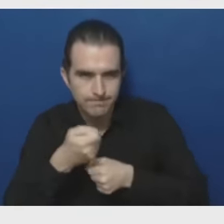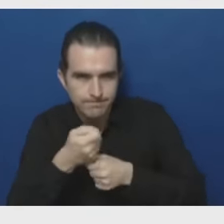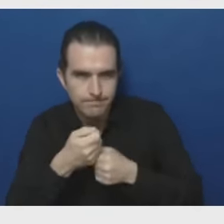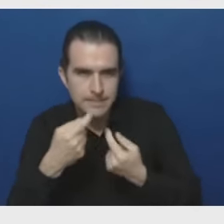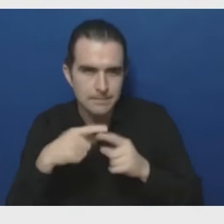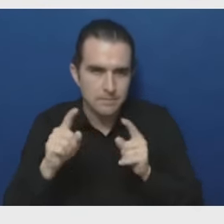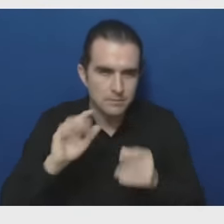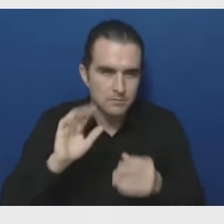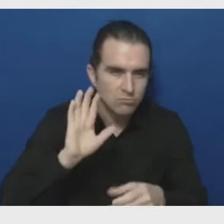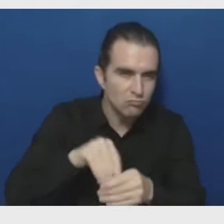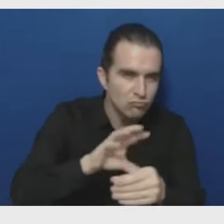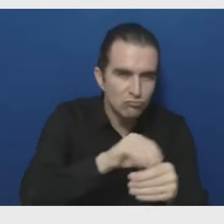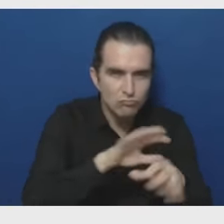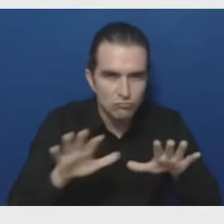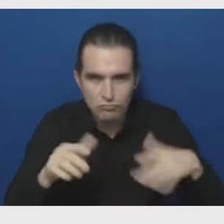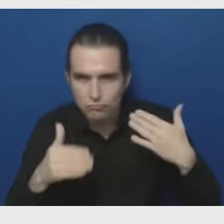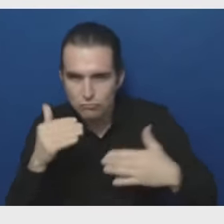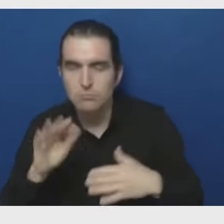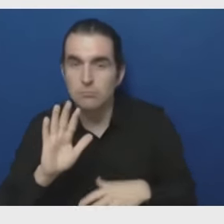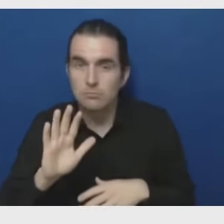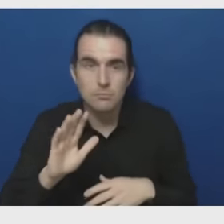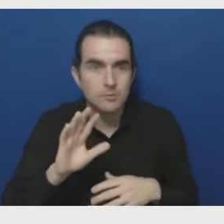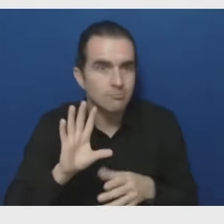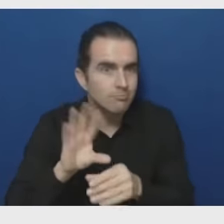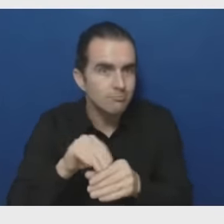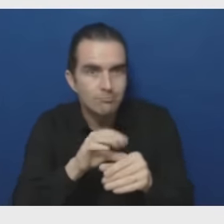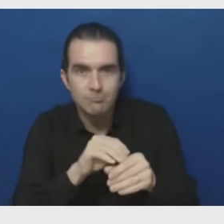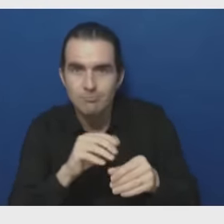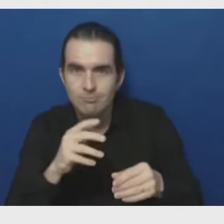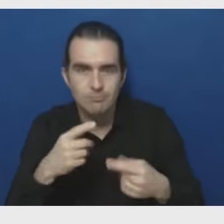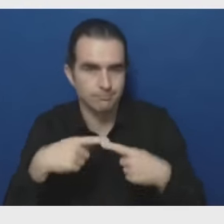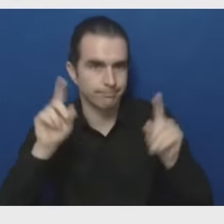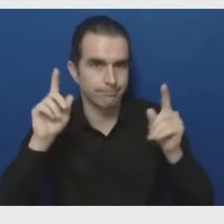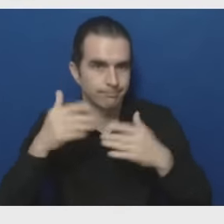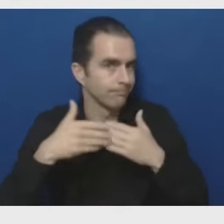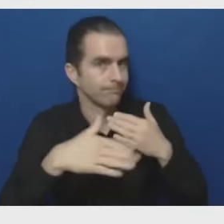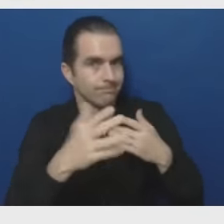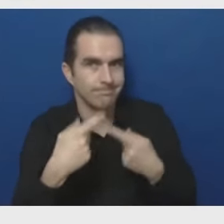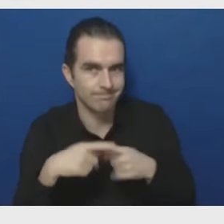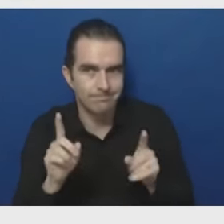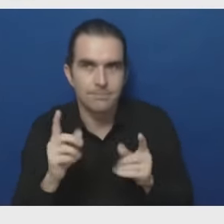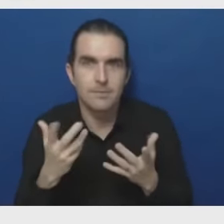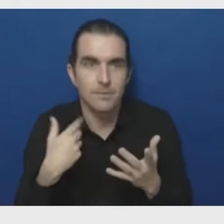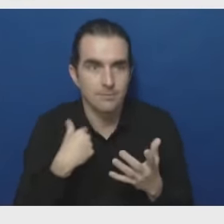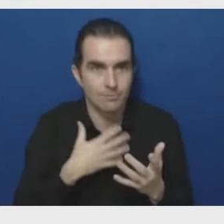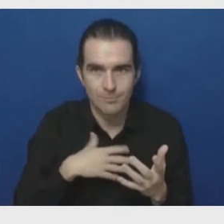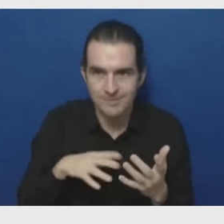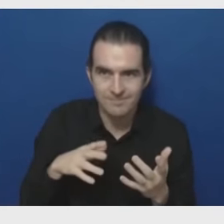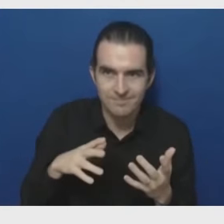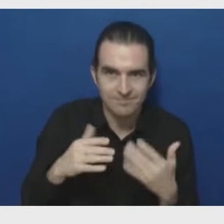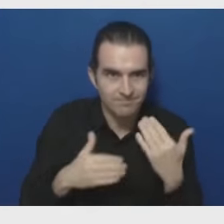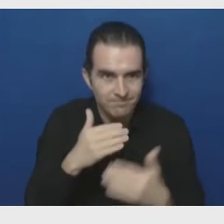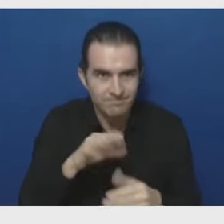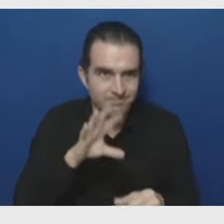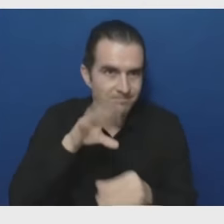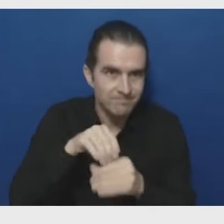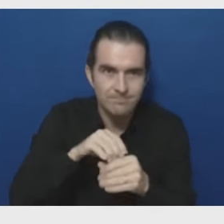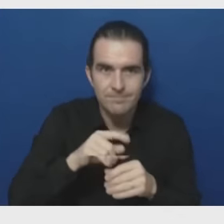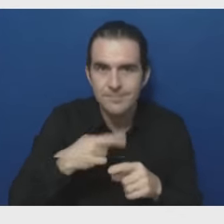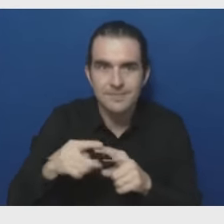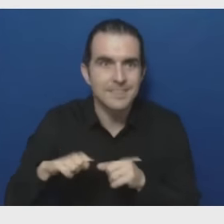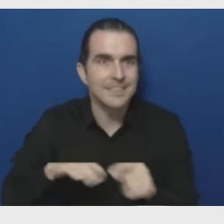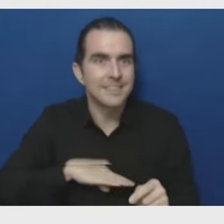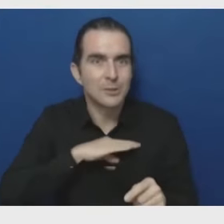Millicent, I've never seen a country like the Solomon Islands with so much diversity. I've never been privileged to visit, but my parents lived there